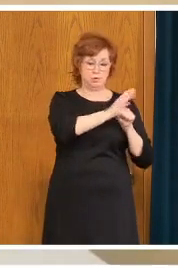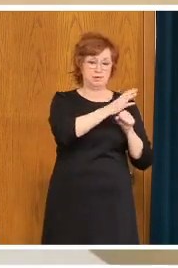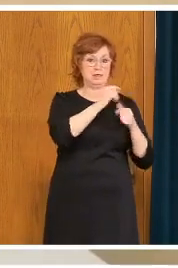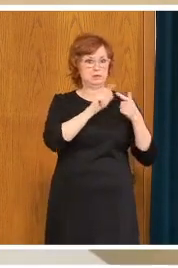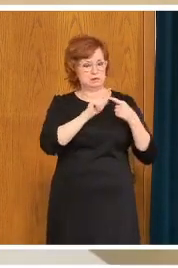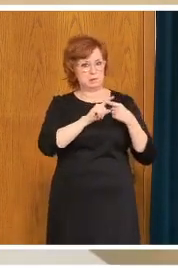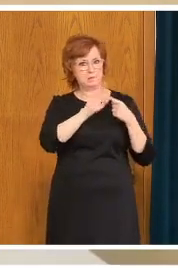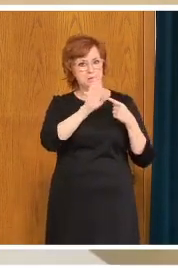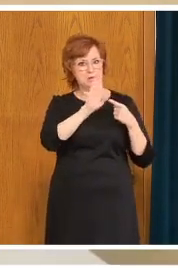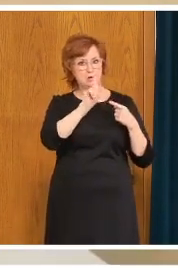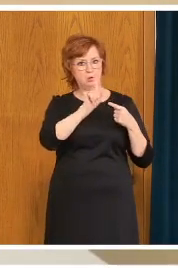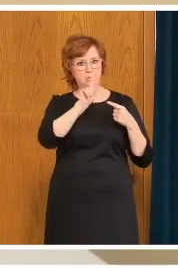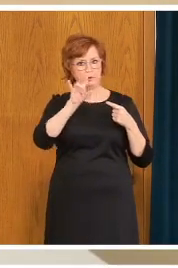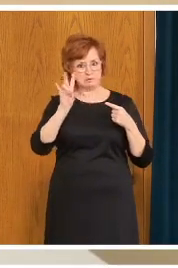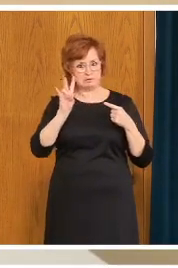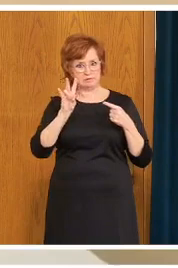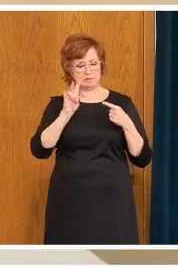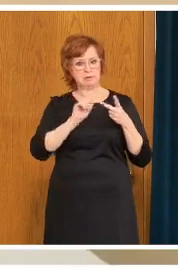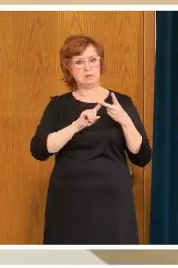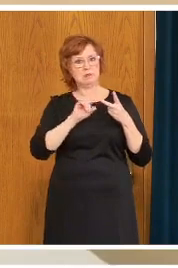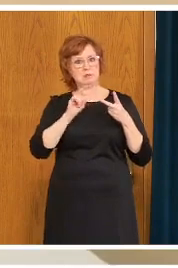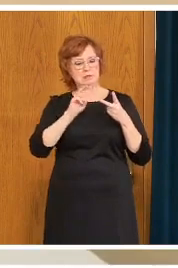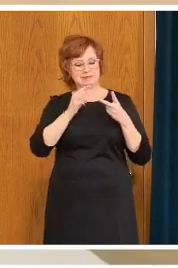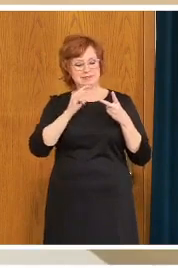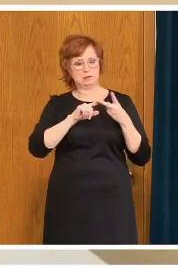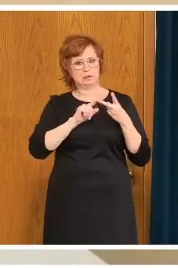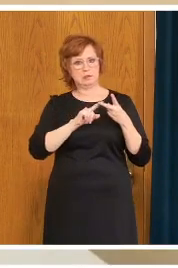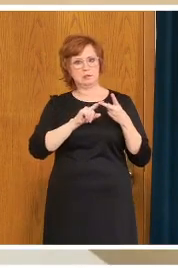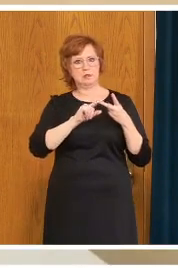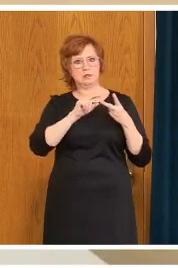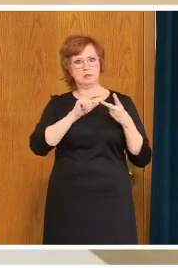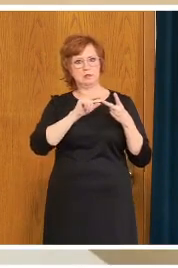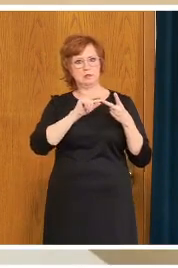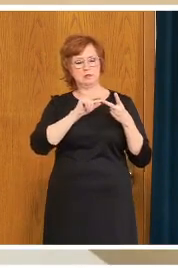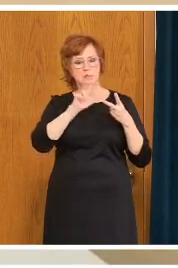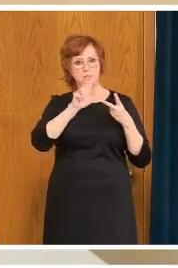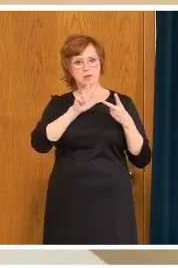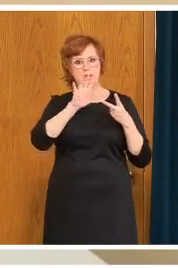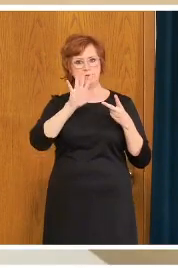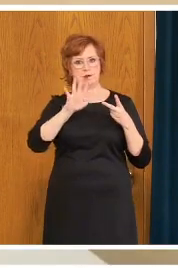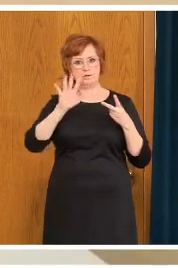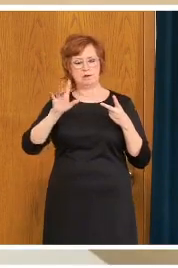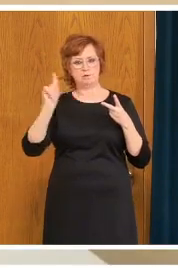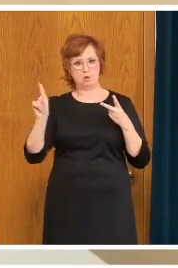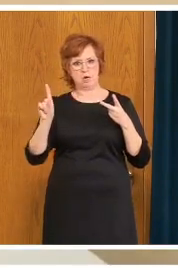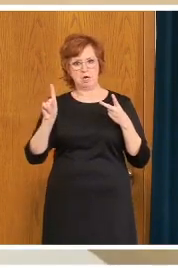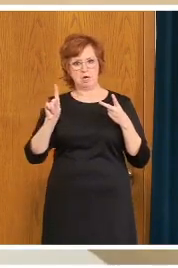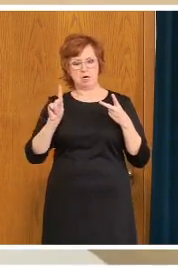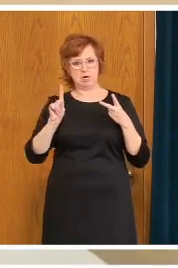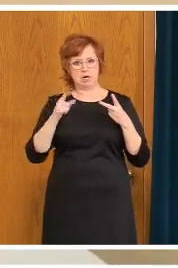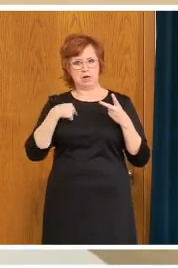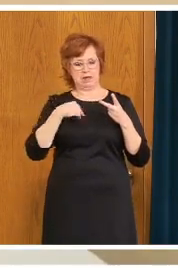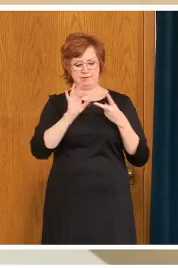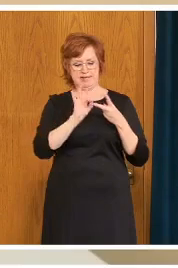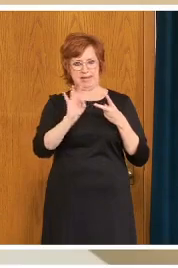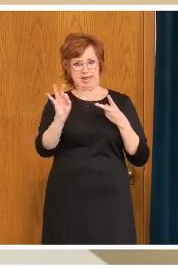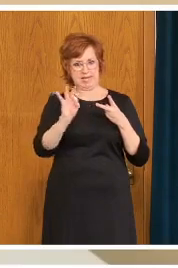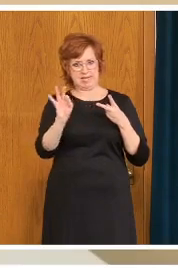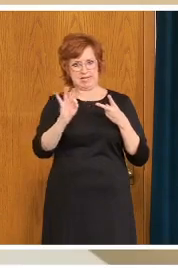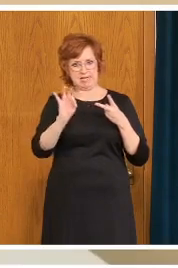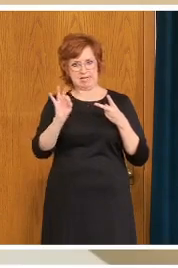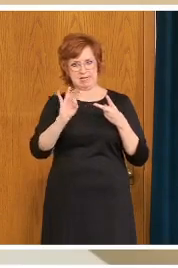we're worried about 1.351. We only have had 9 detections and no further detections, and we're extremely concerned